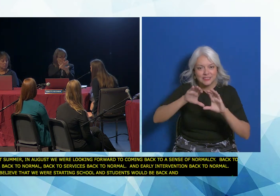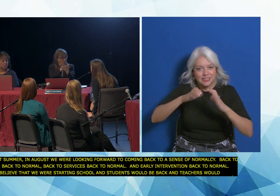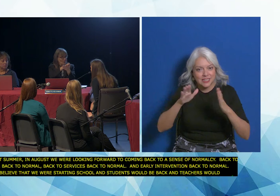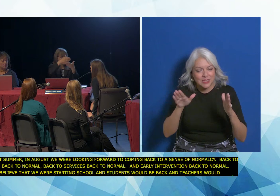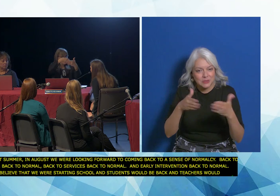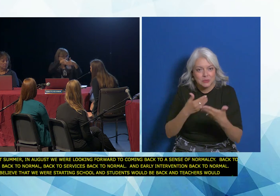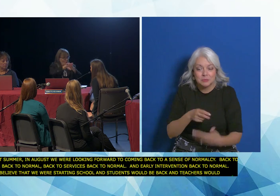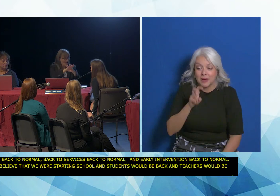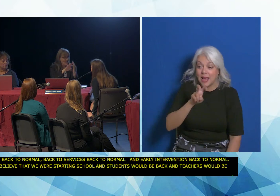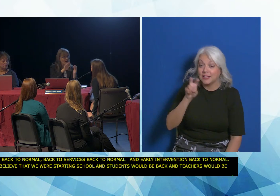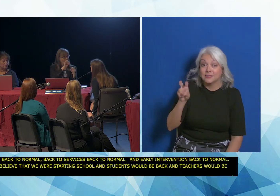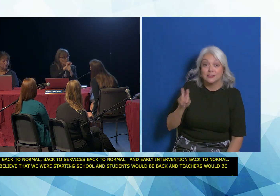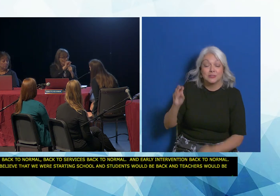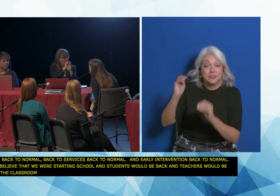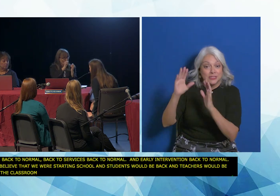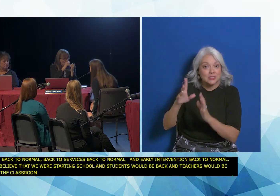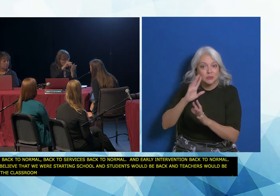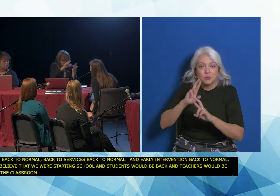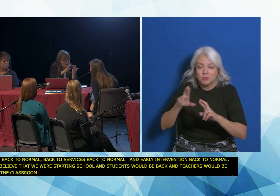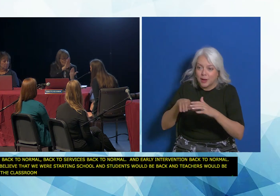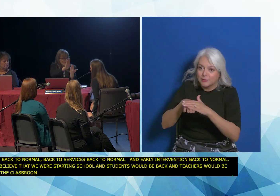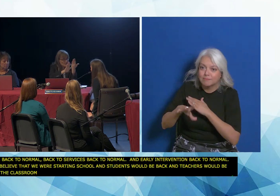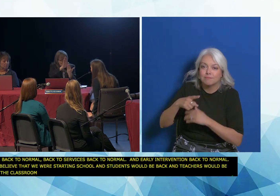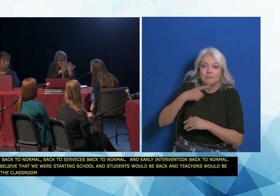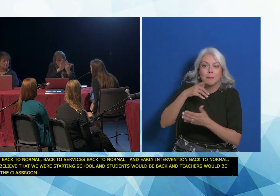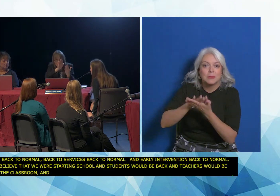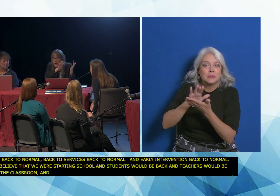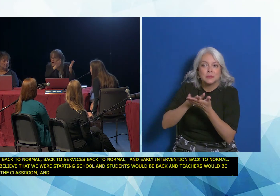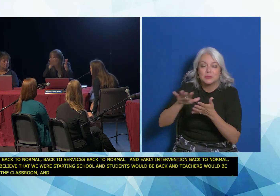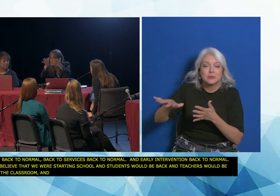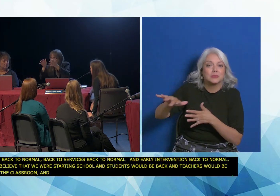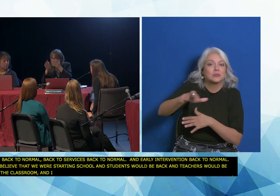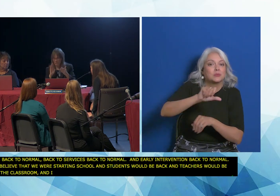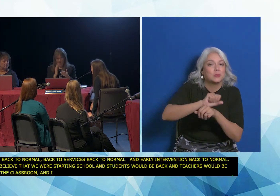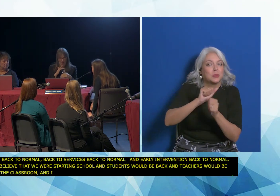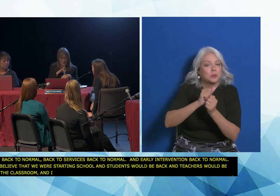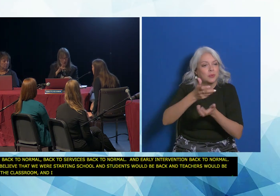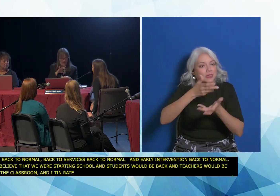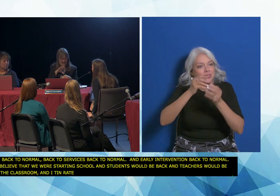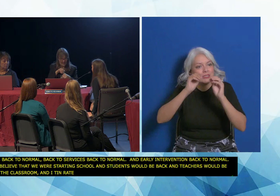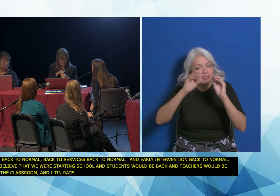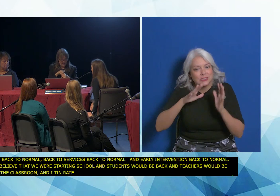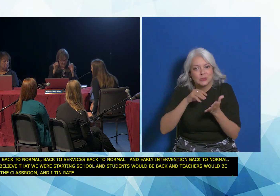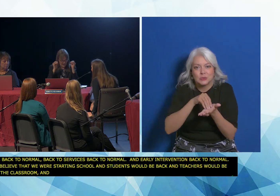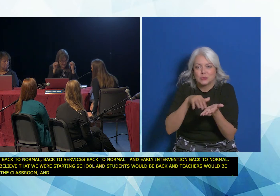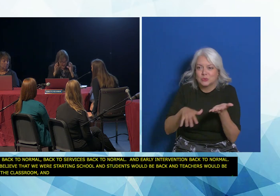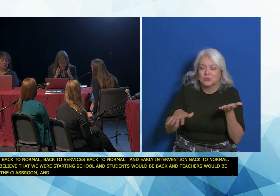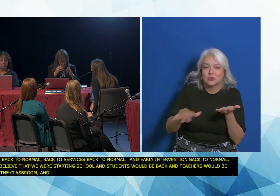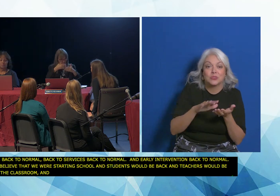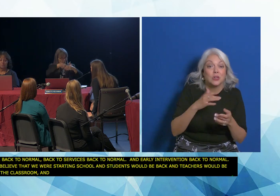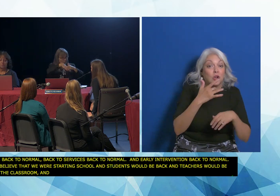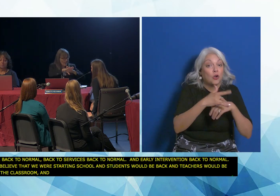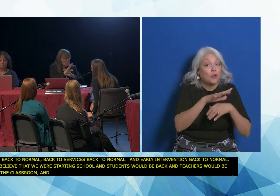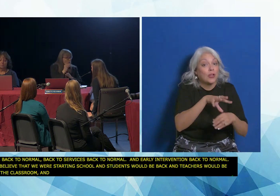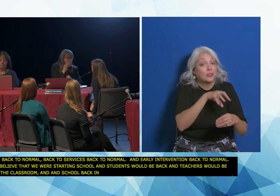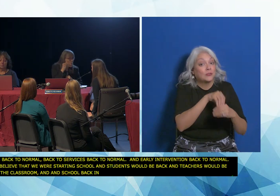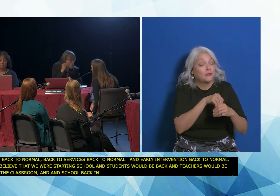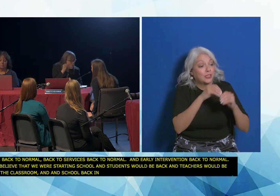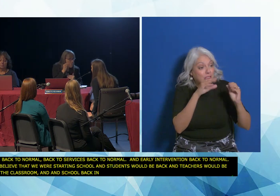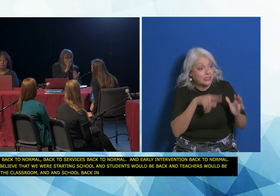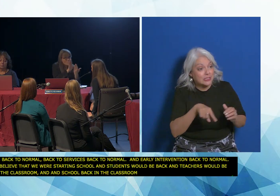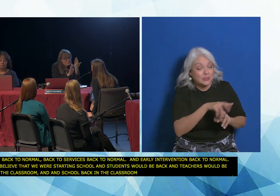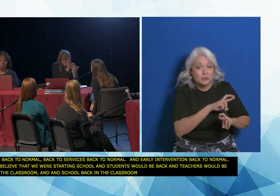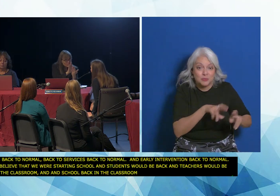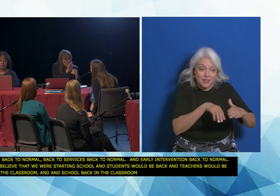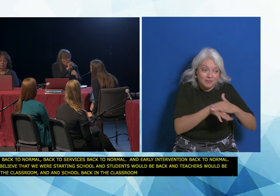itinerant teachers back into public schools, working with teachers, and our early intervention teachers